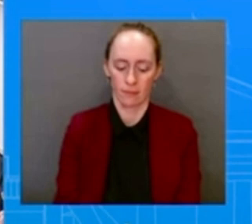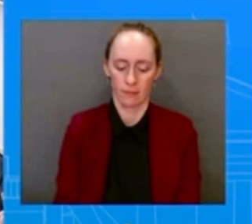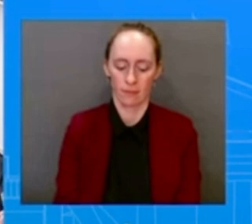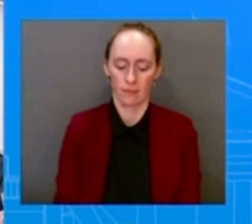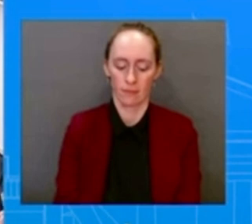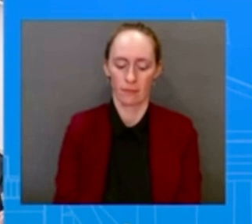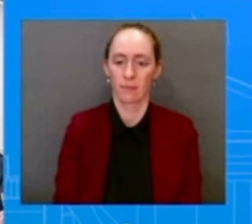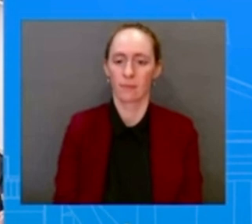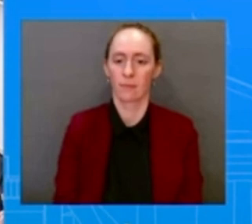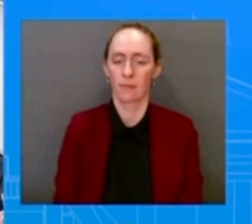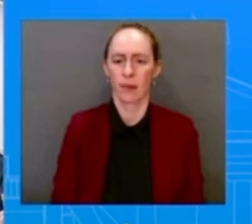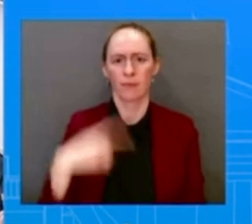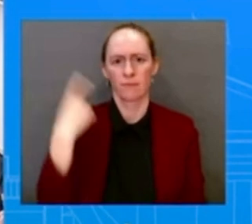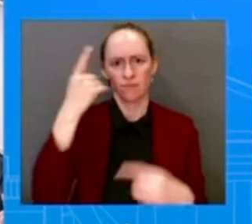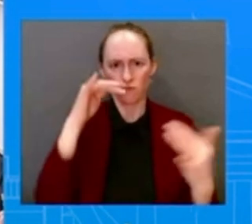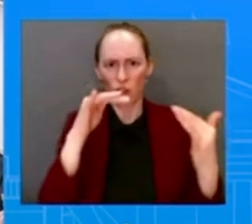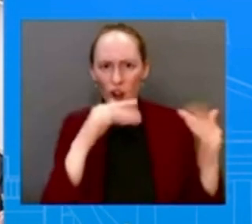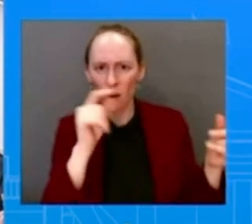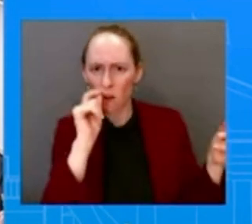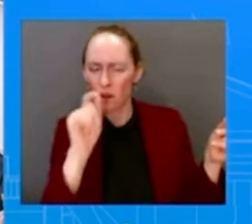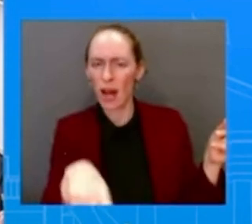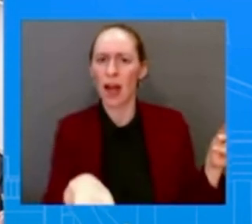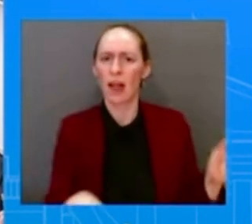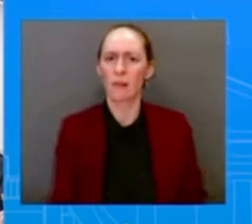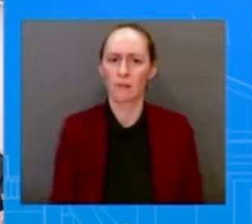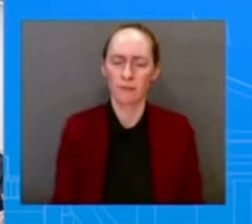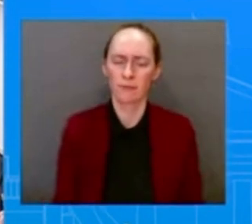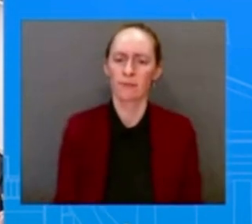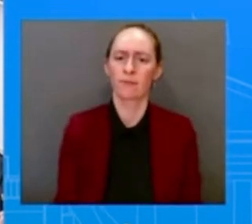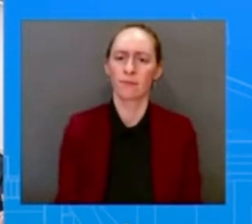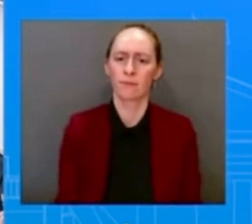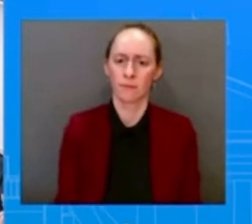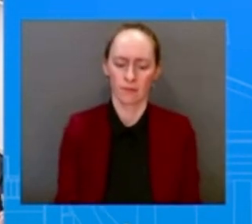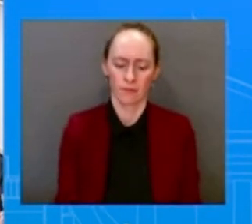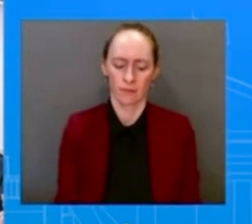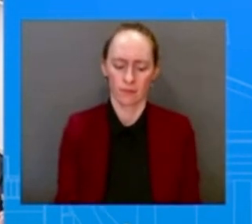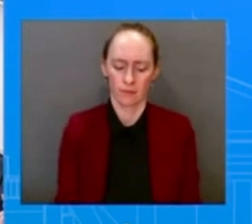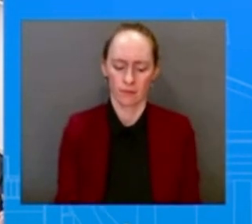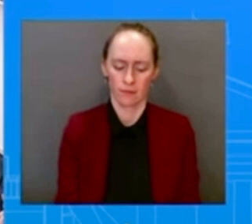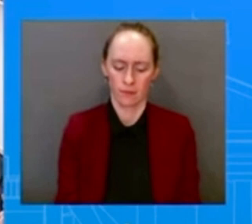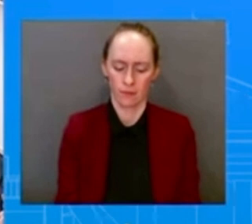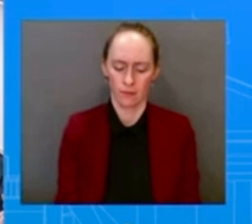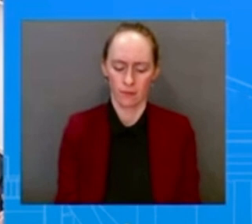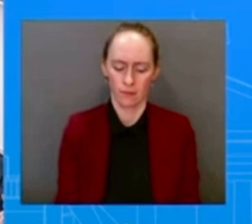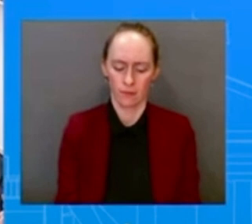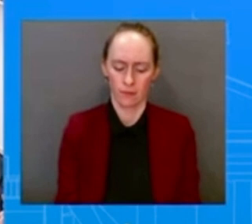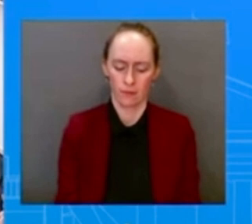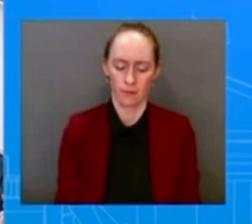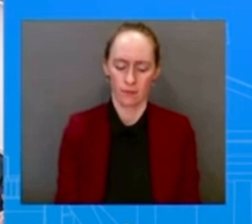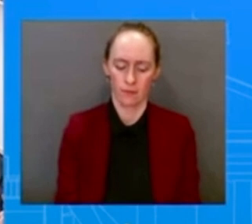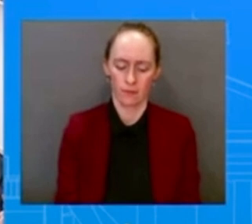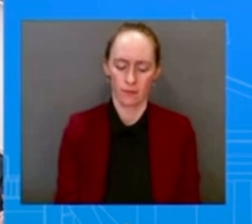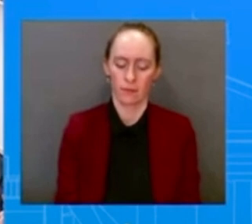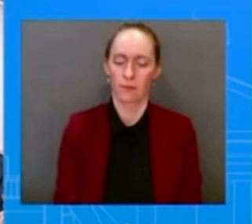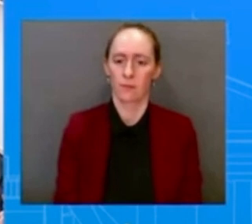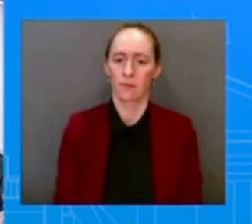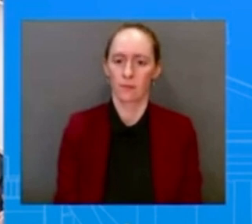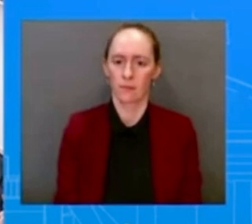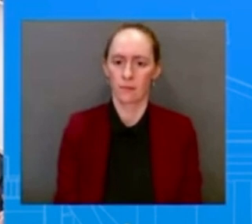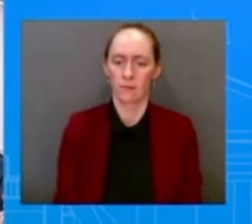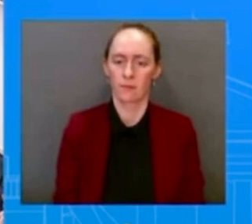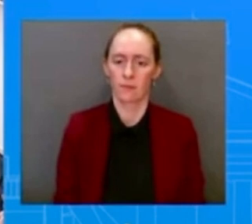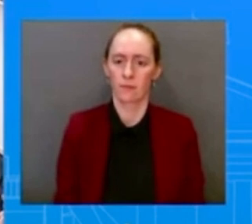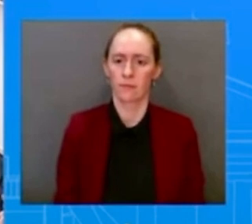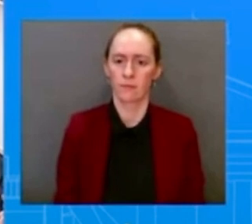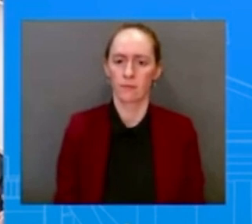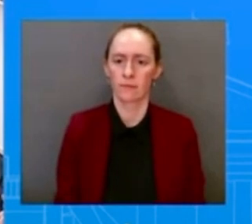Prime Minister Modi of India told President Putin to stop the war and this is not the way that this time that war should